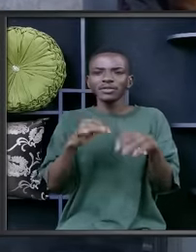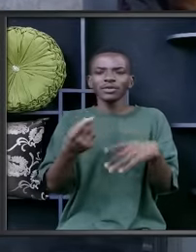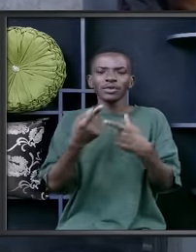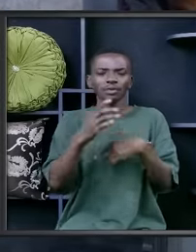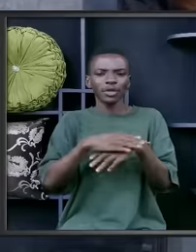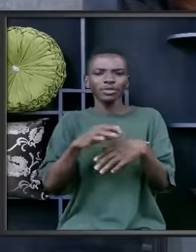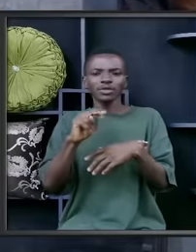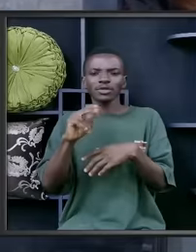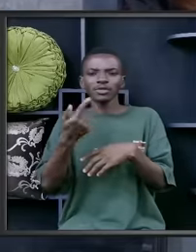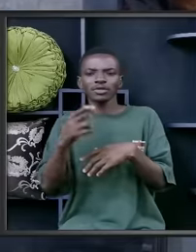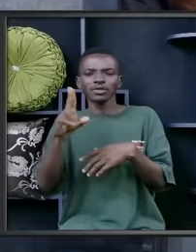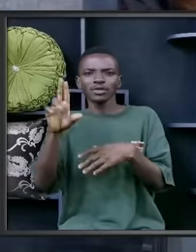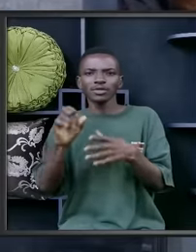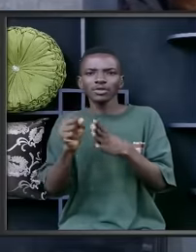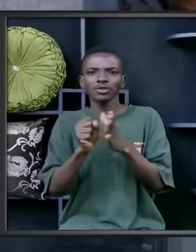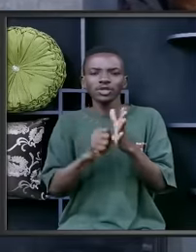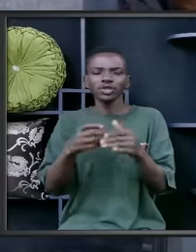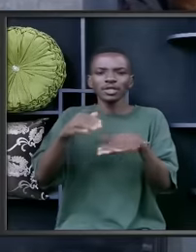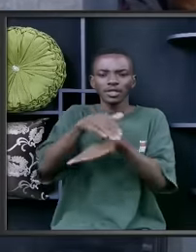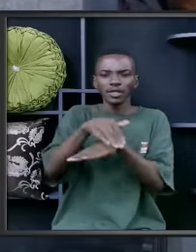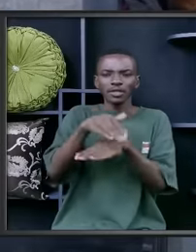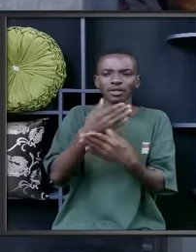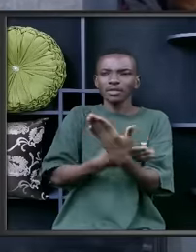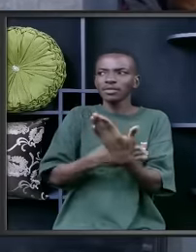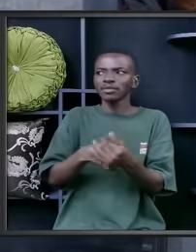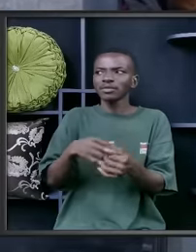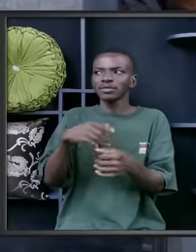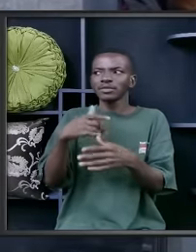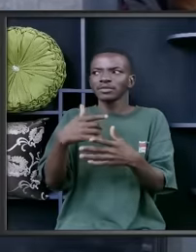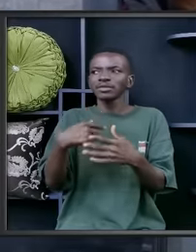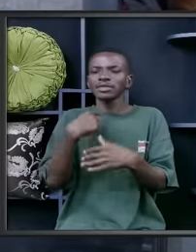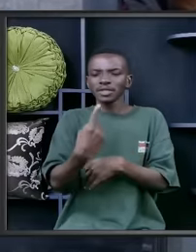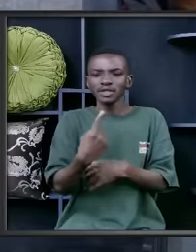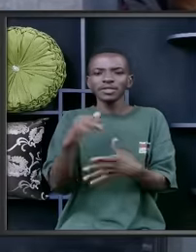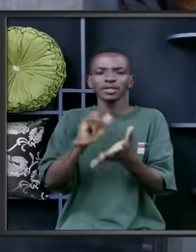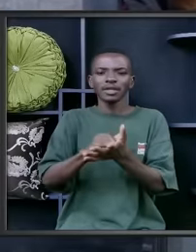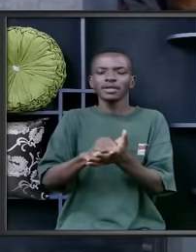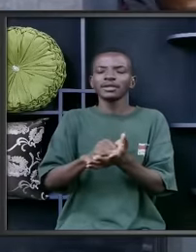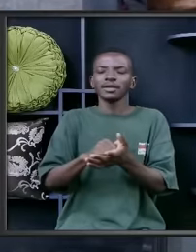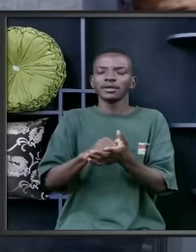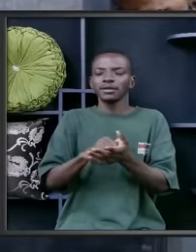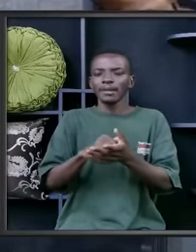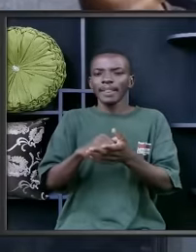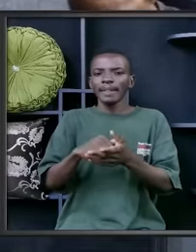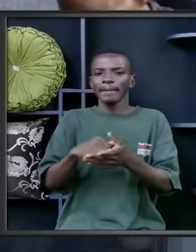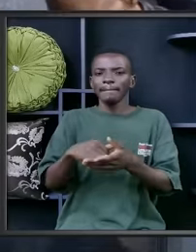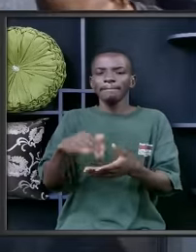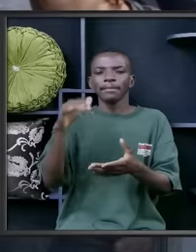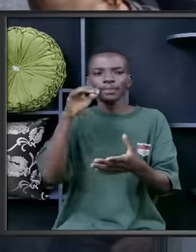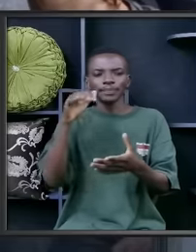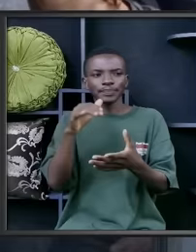anywhere in the morning. Now he go tell me, say that time great, no day. Now he go tell me, say now he marry